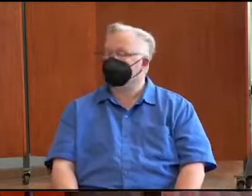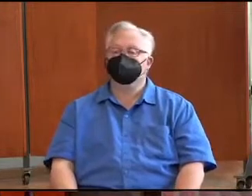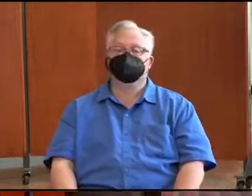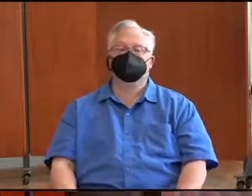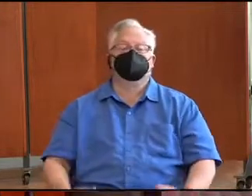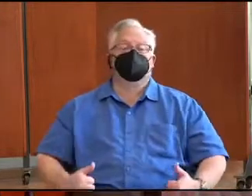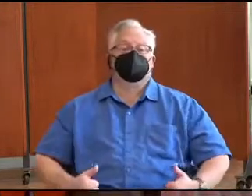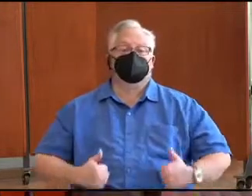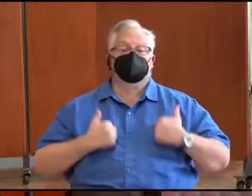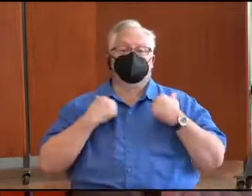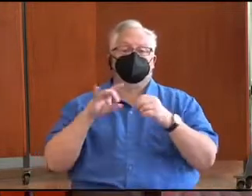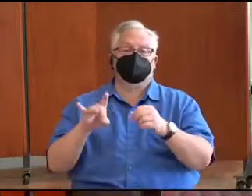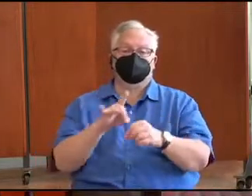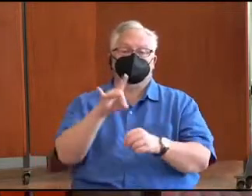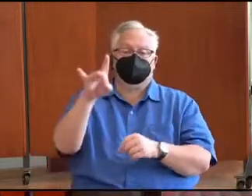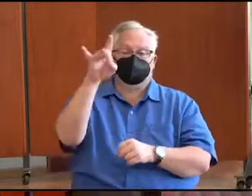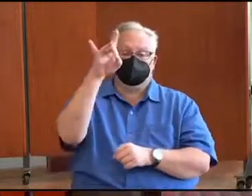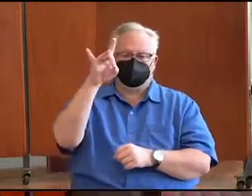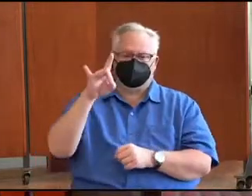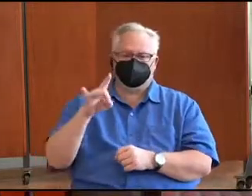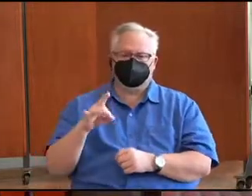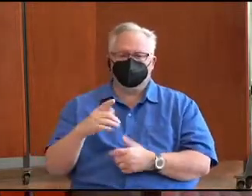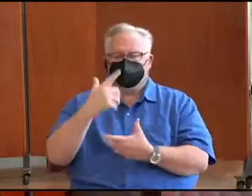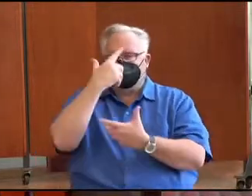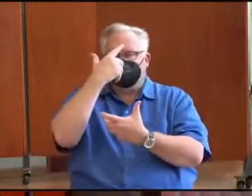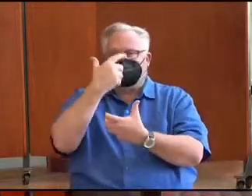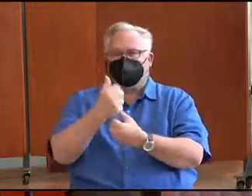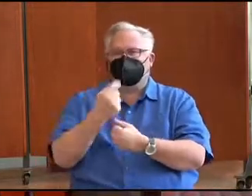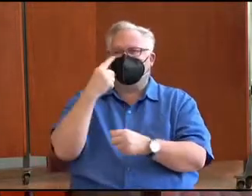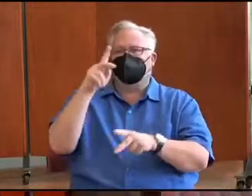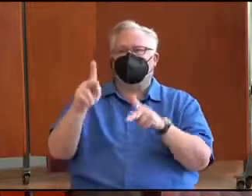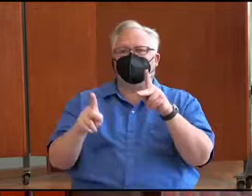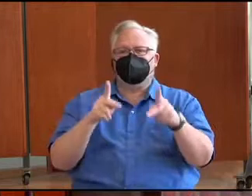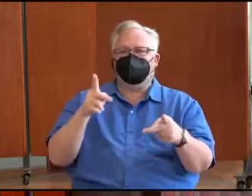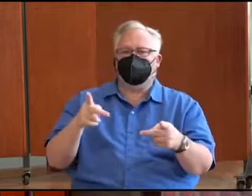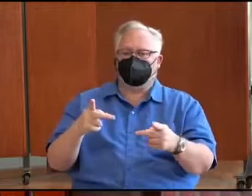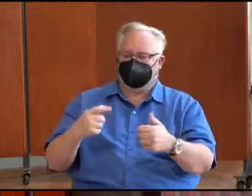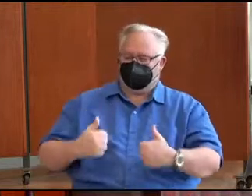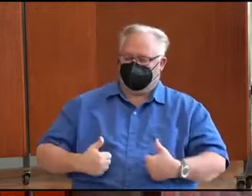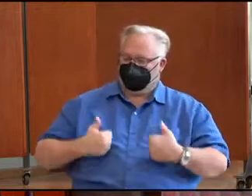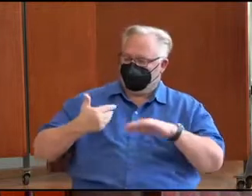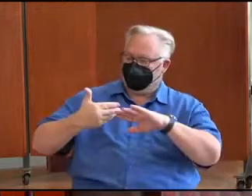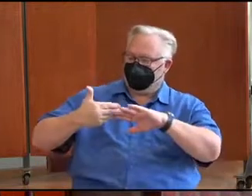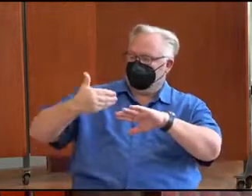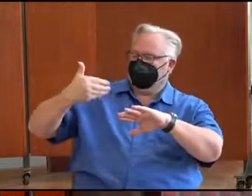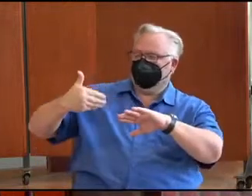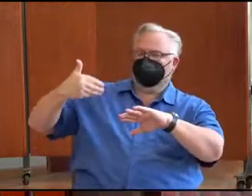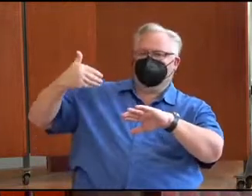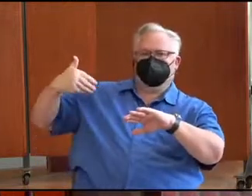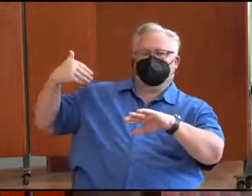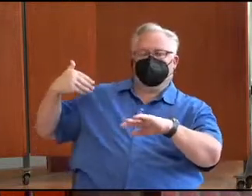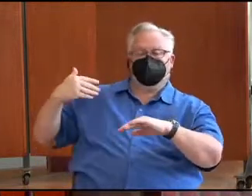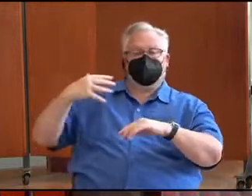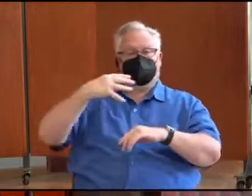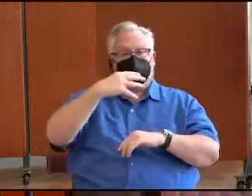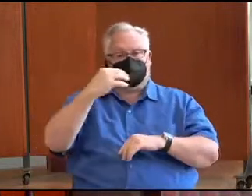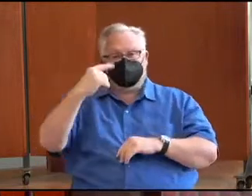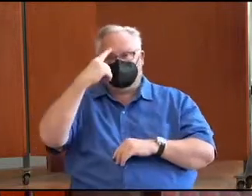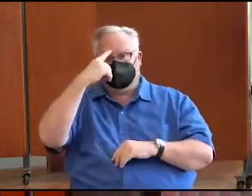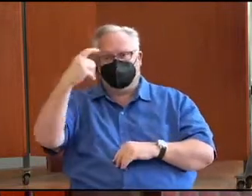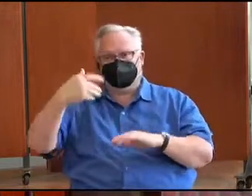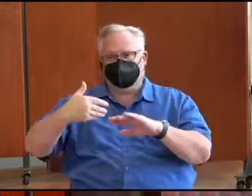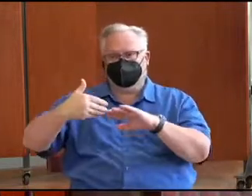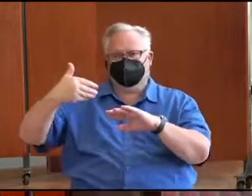Spirit of life, faith of those who came before and dreamed before us.